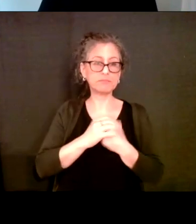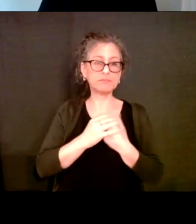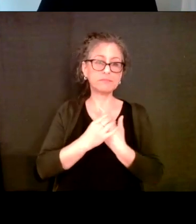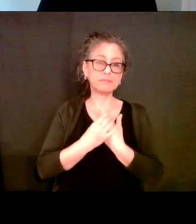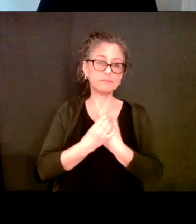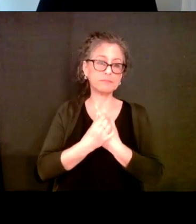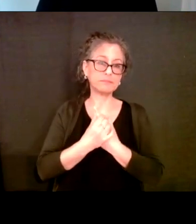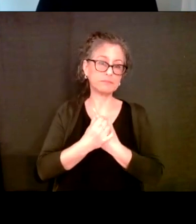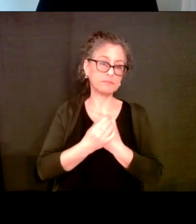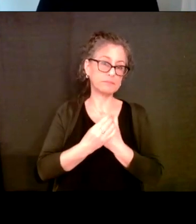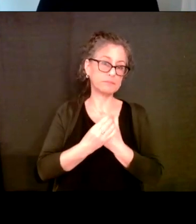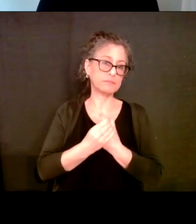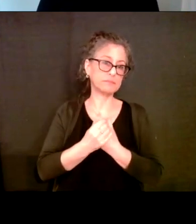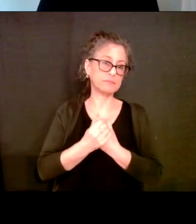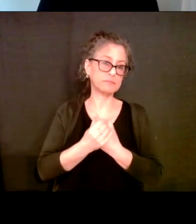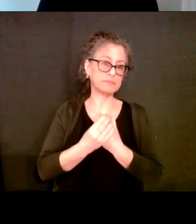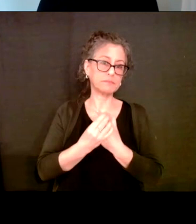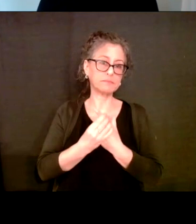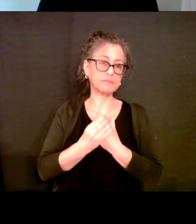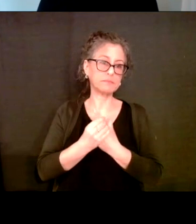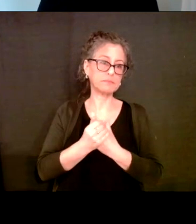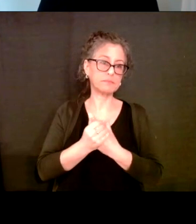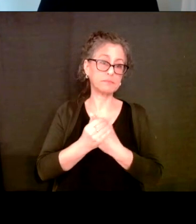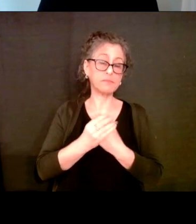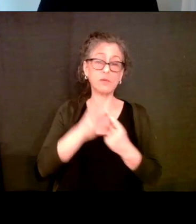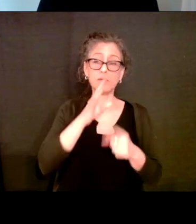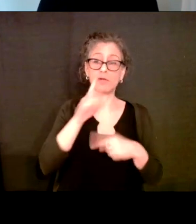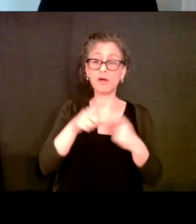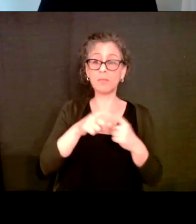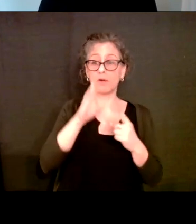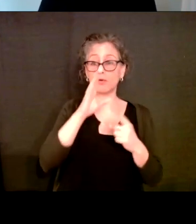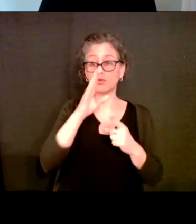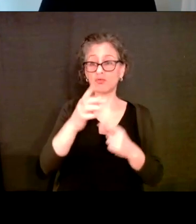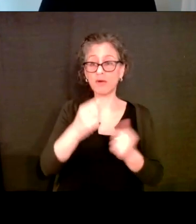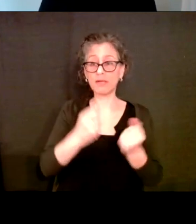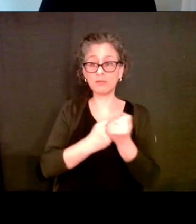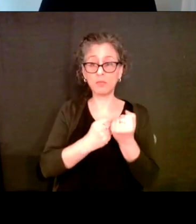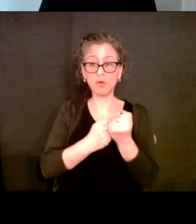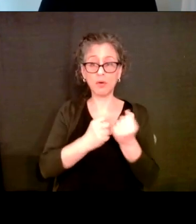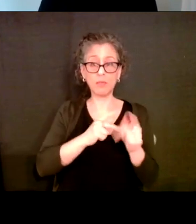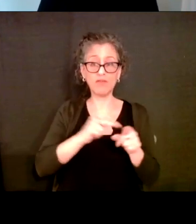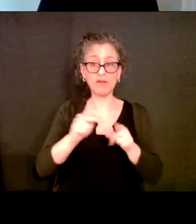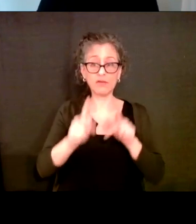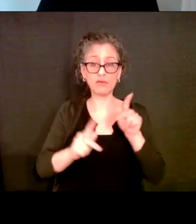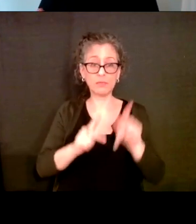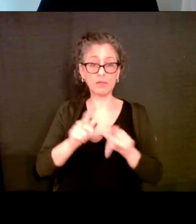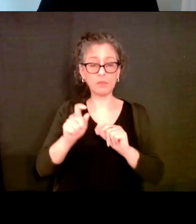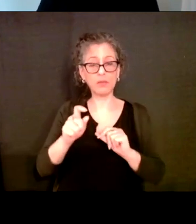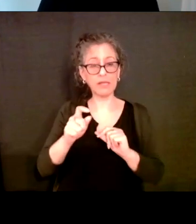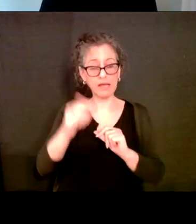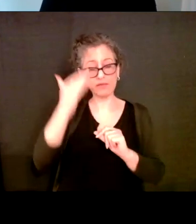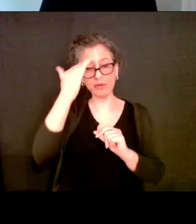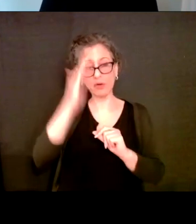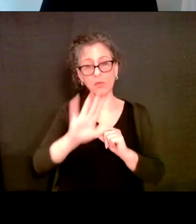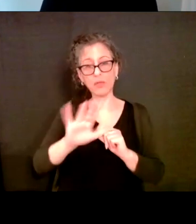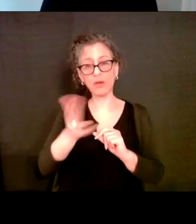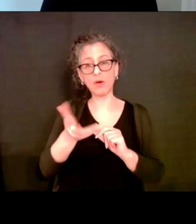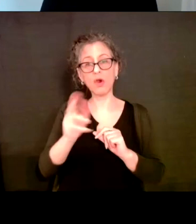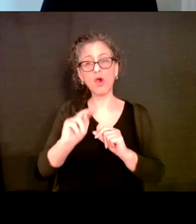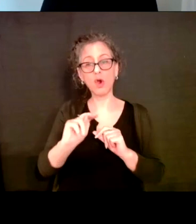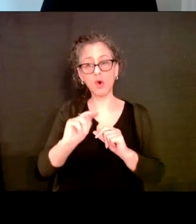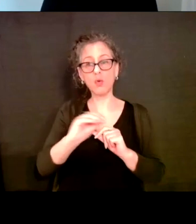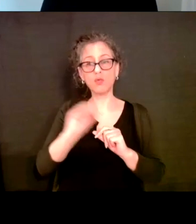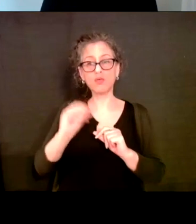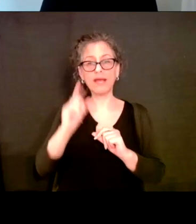In addition, when we're talking about direct support professionals, we need to be mindful of their own rates of secondary